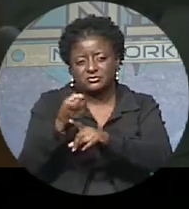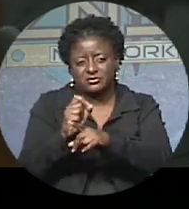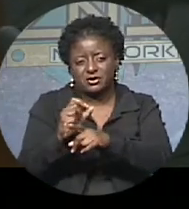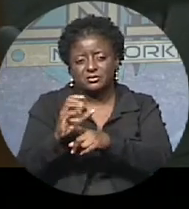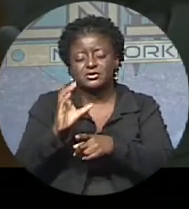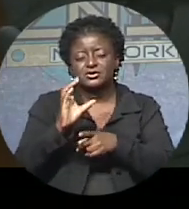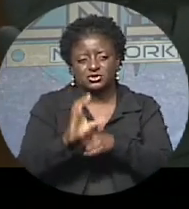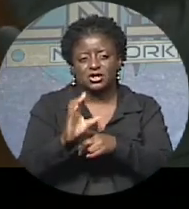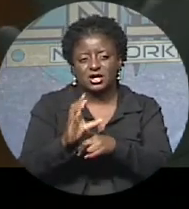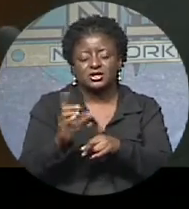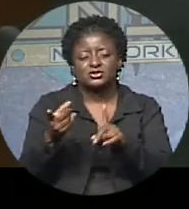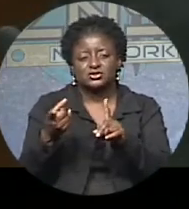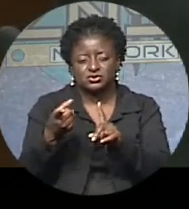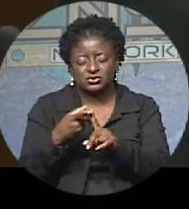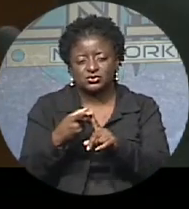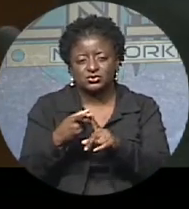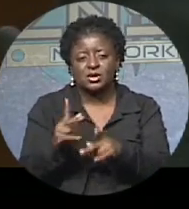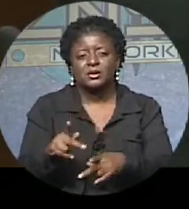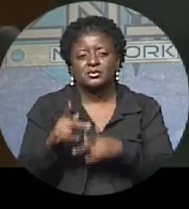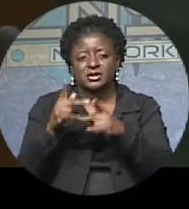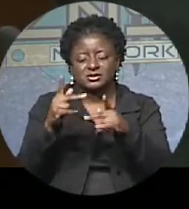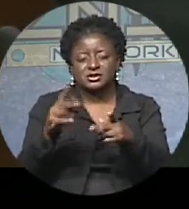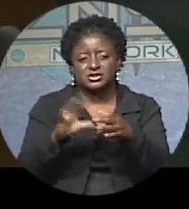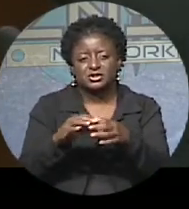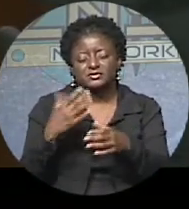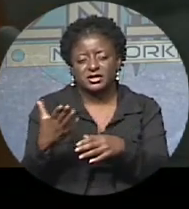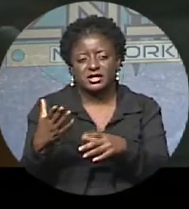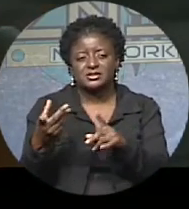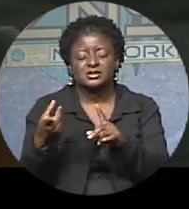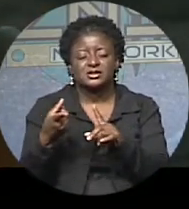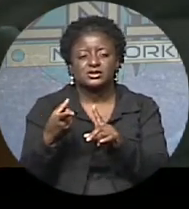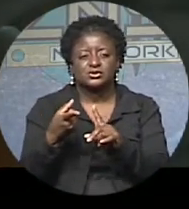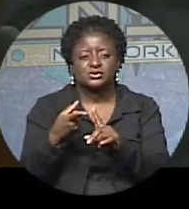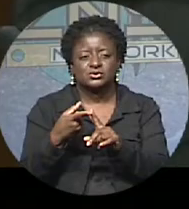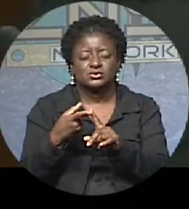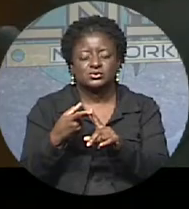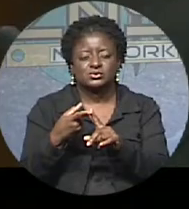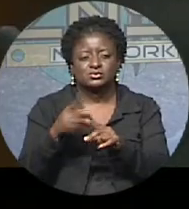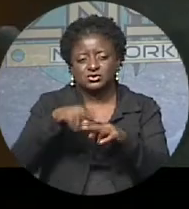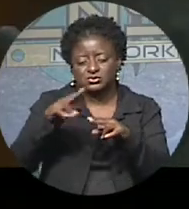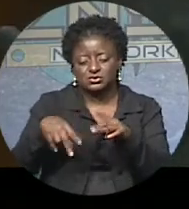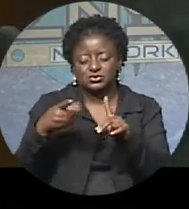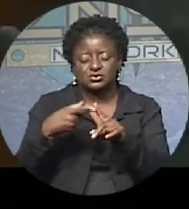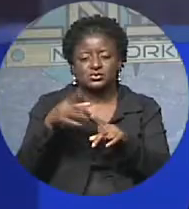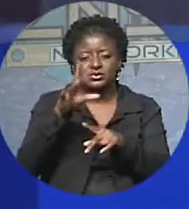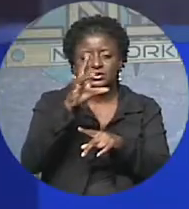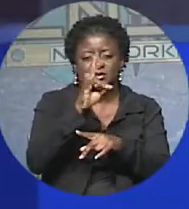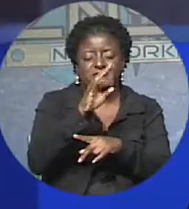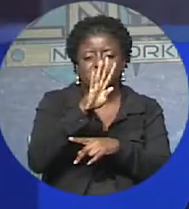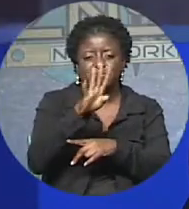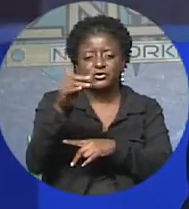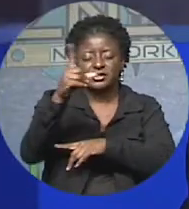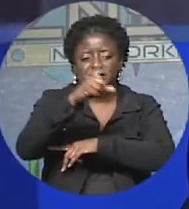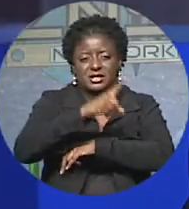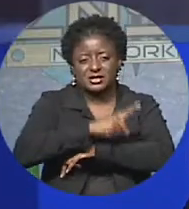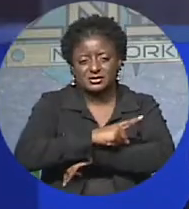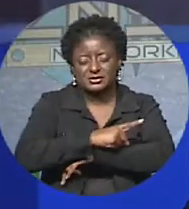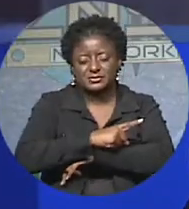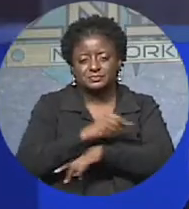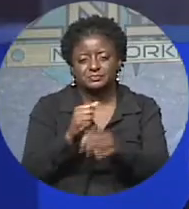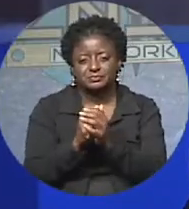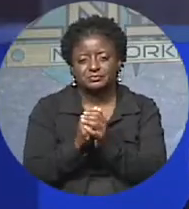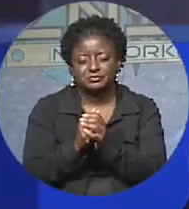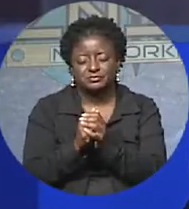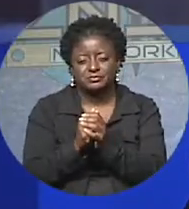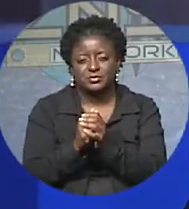the presentation of a VBI has been reduced to 74 days. Now, Senator Gibson also